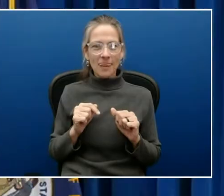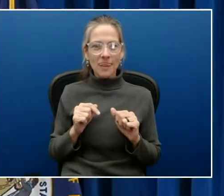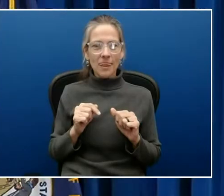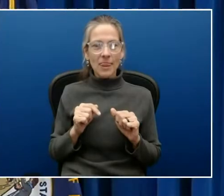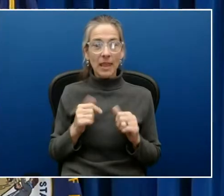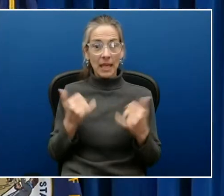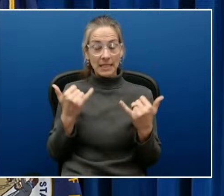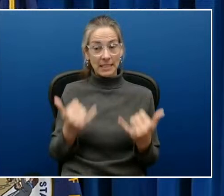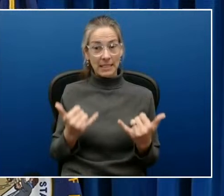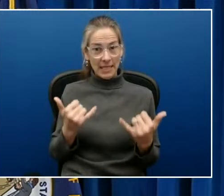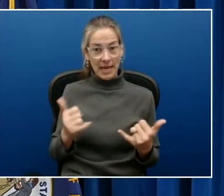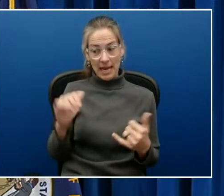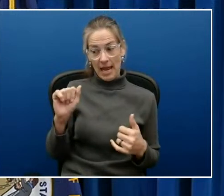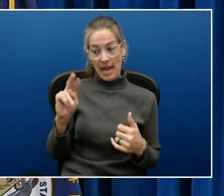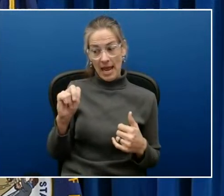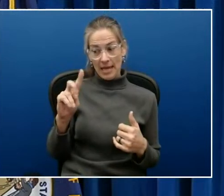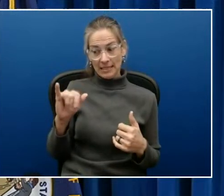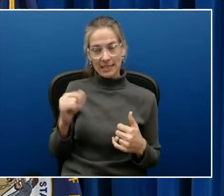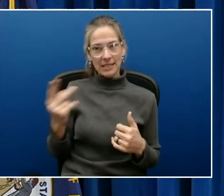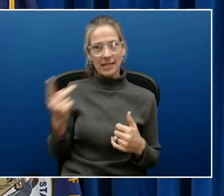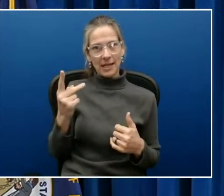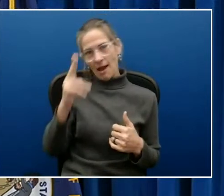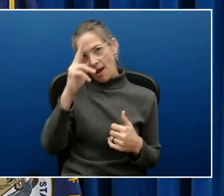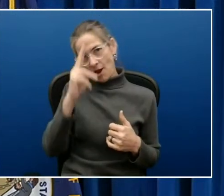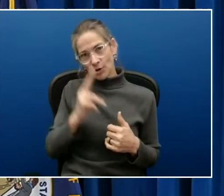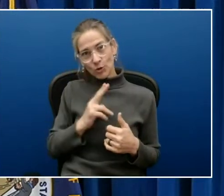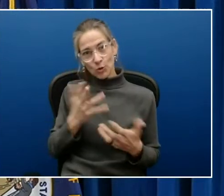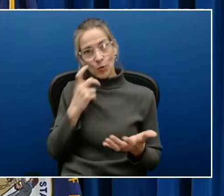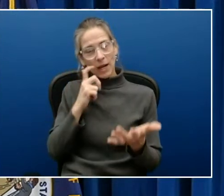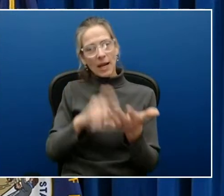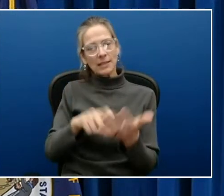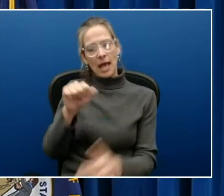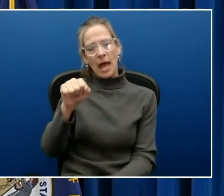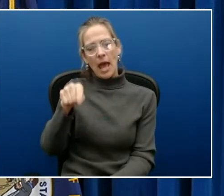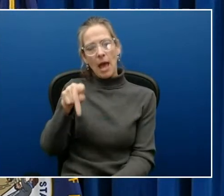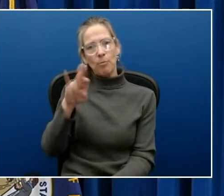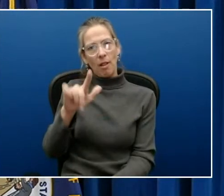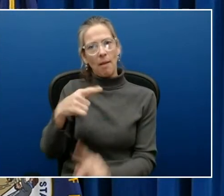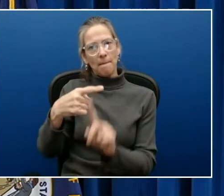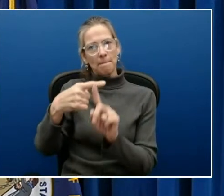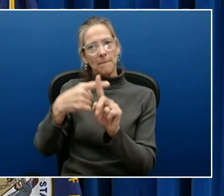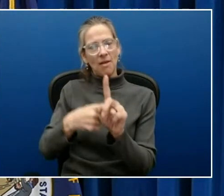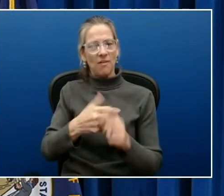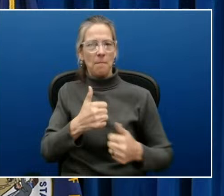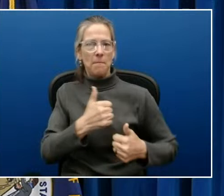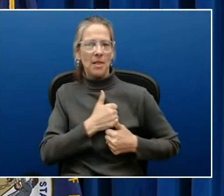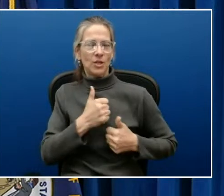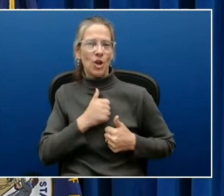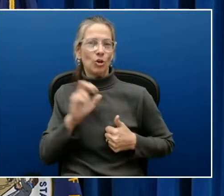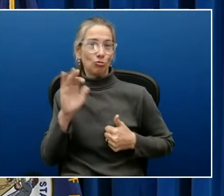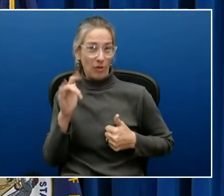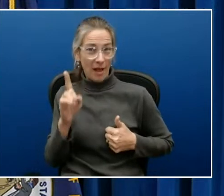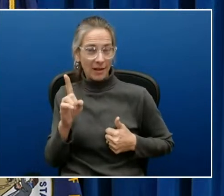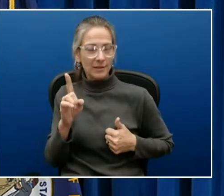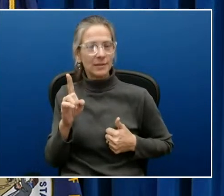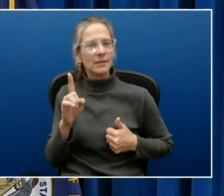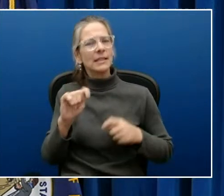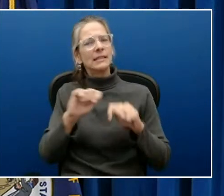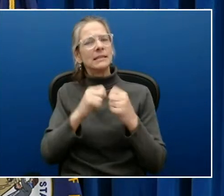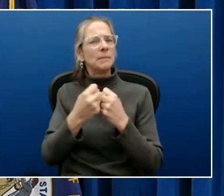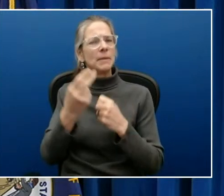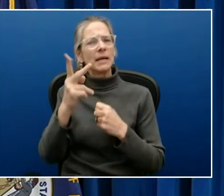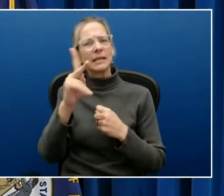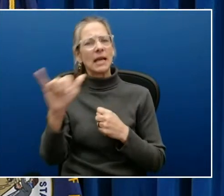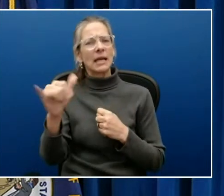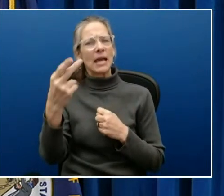Today, Andy and I are honored to recognize April as Month of the Military Child with some of our Team Kentucky heroes, military